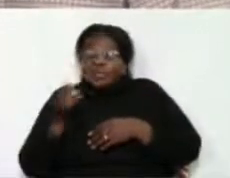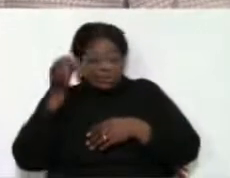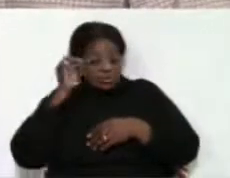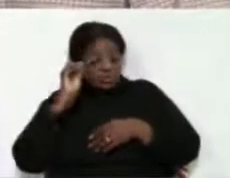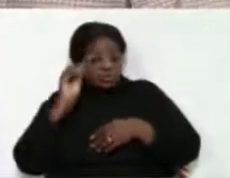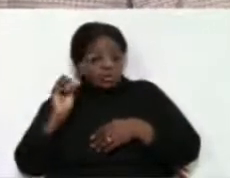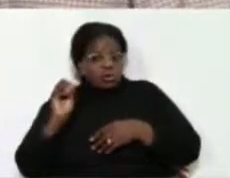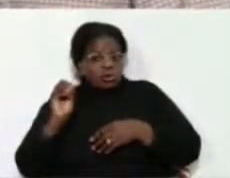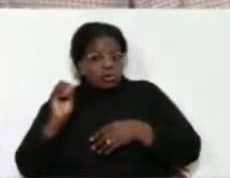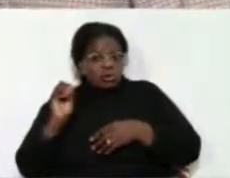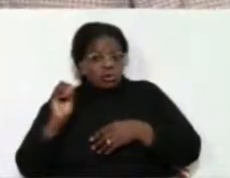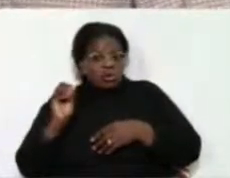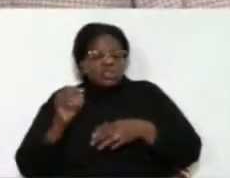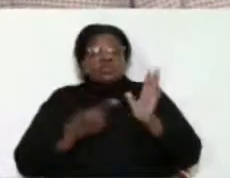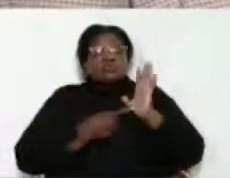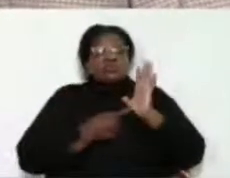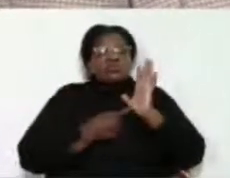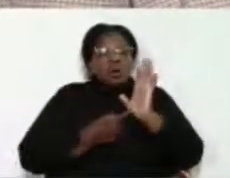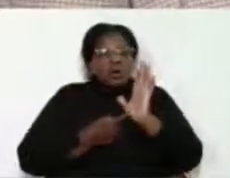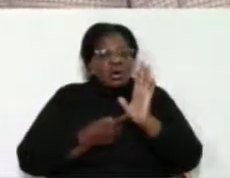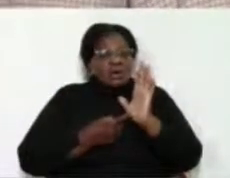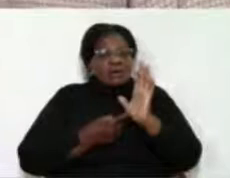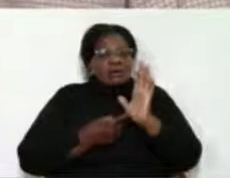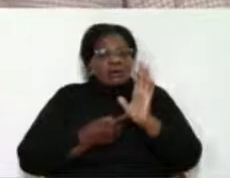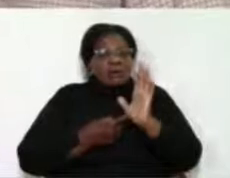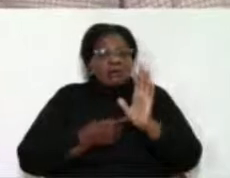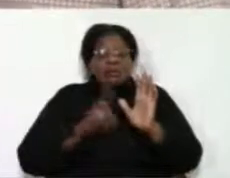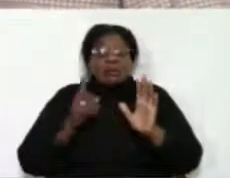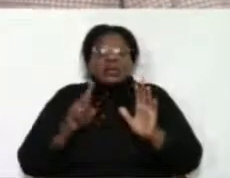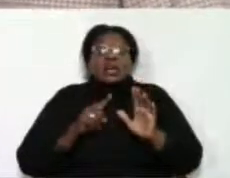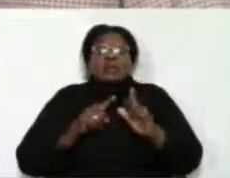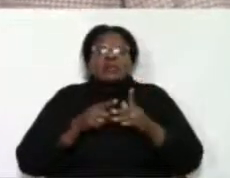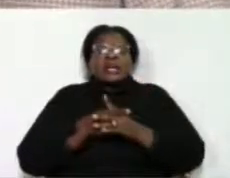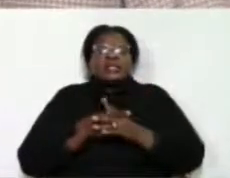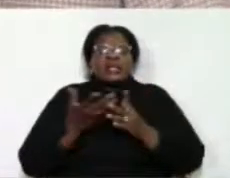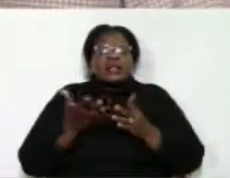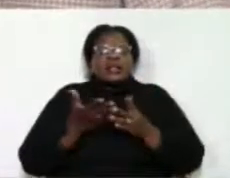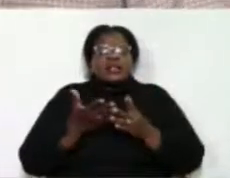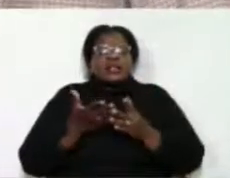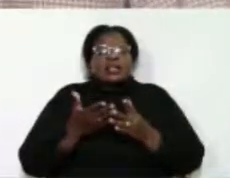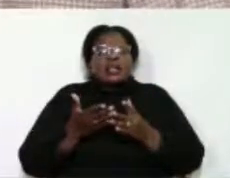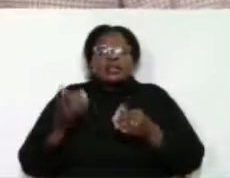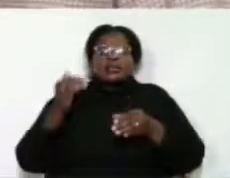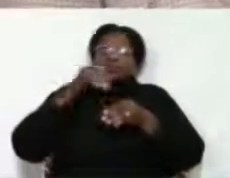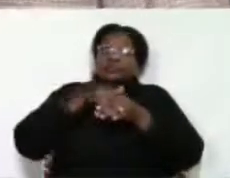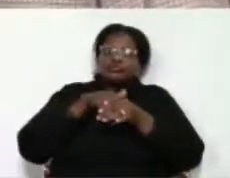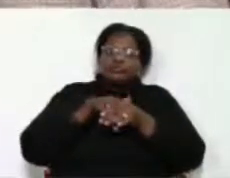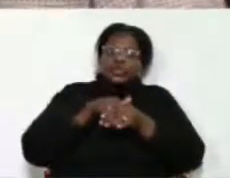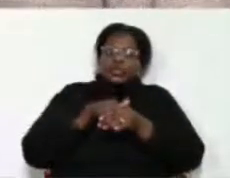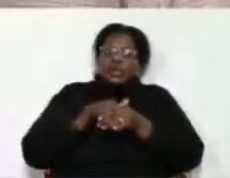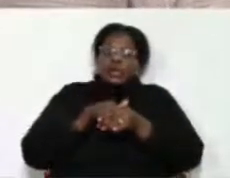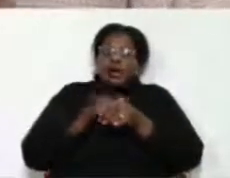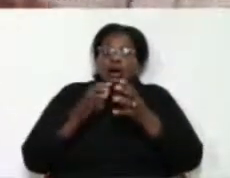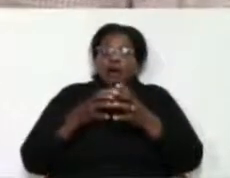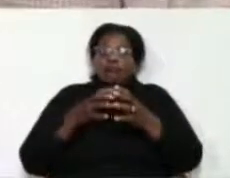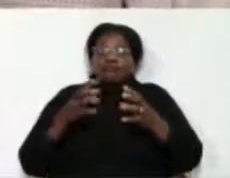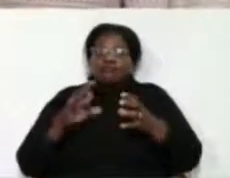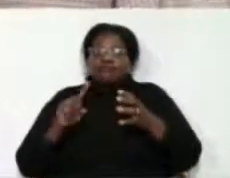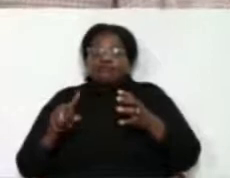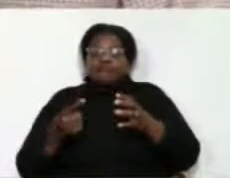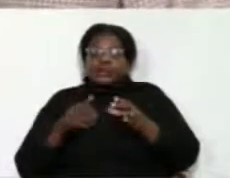you're never really sure of the characteristics that are coming up until you get into that kind of, that big order comes in, you've both